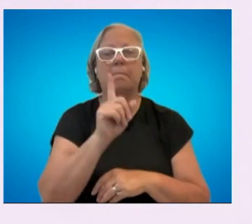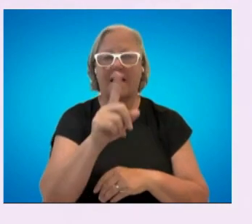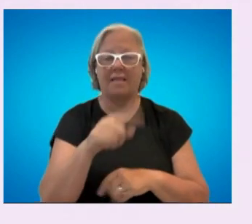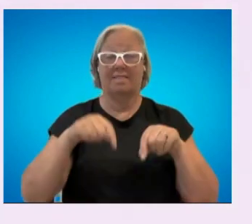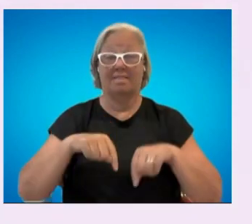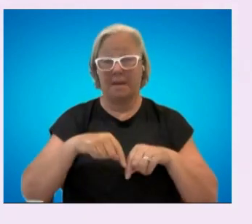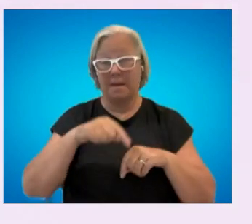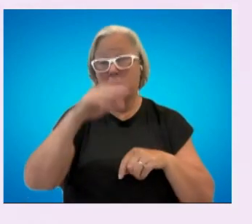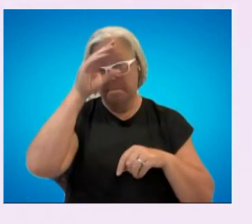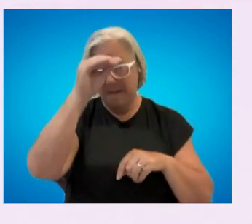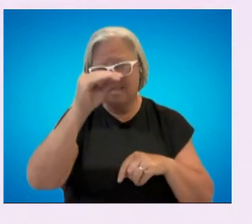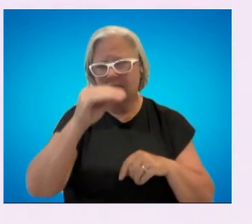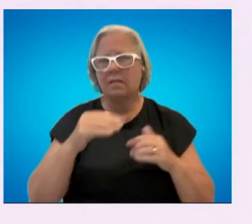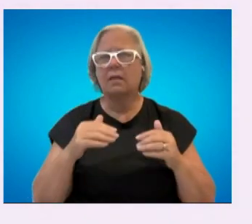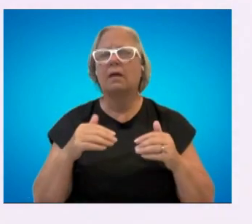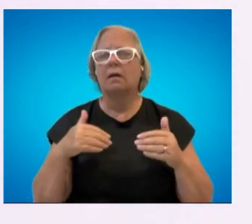At least